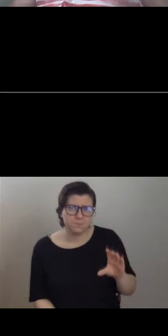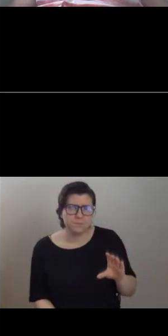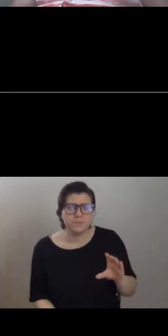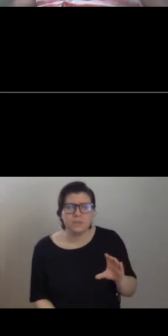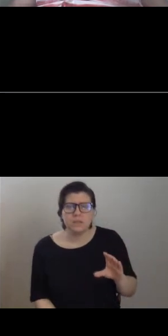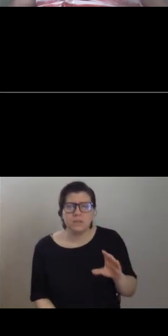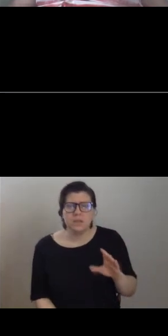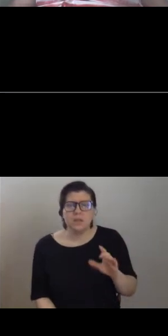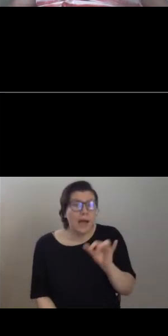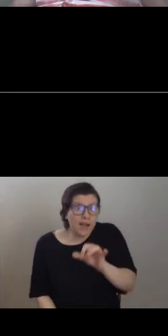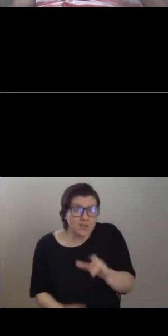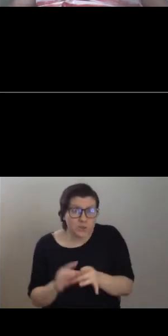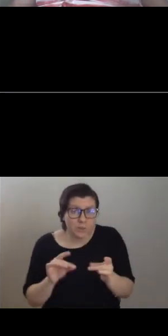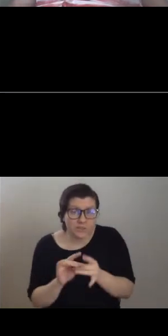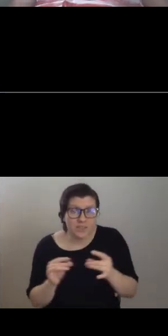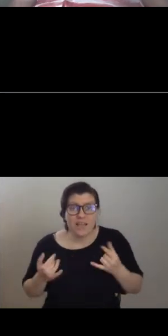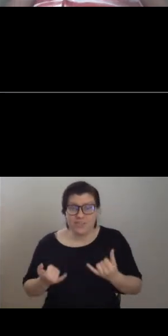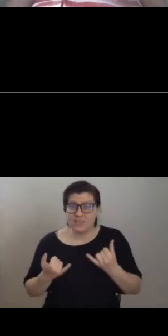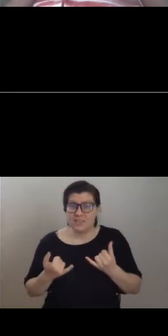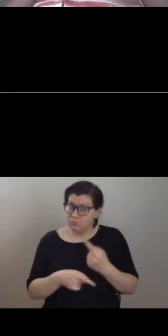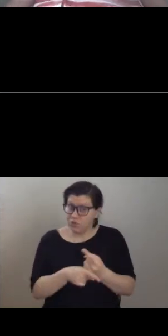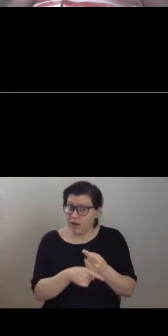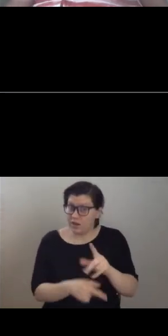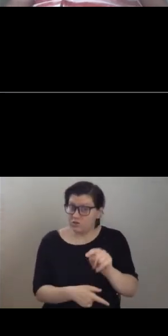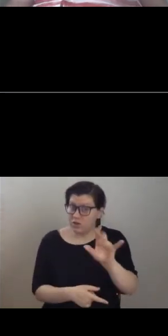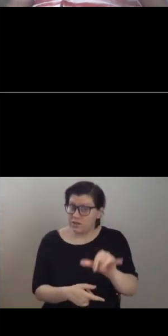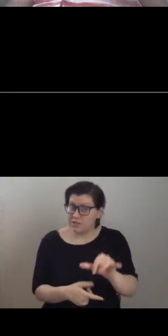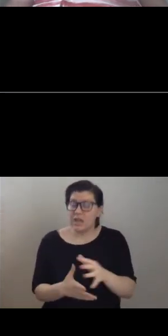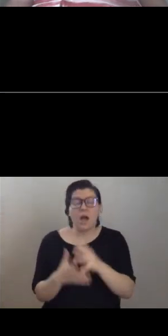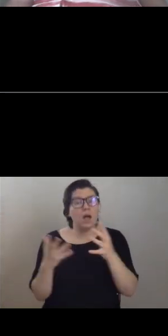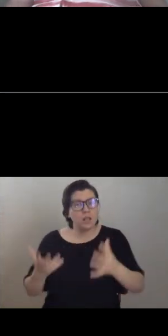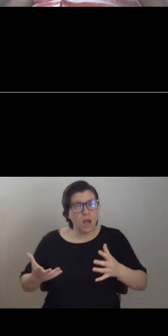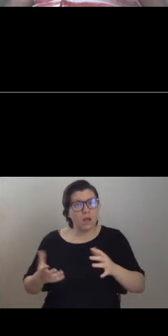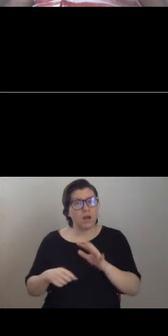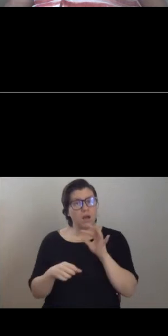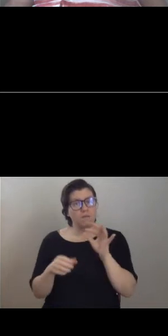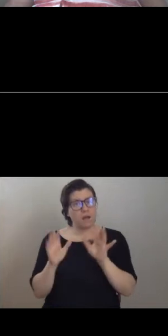you mentioned, right, this is correct, Tracy, a lot of these election